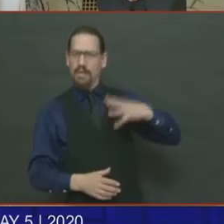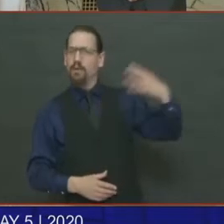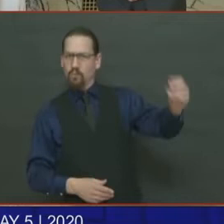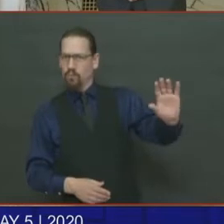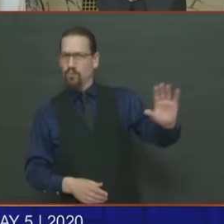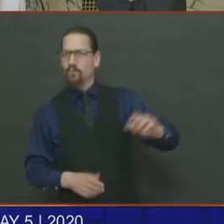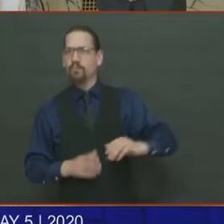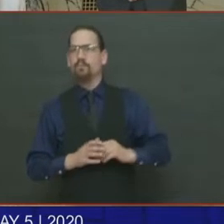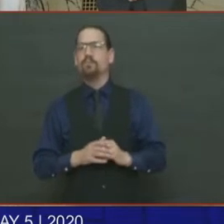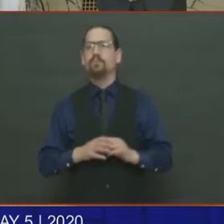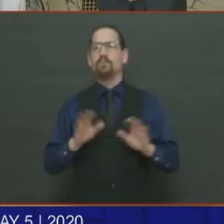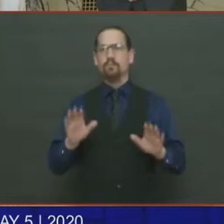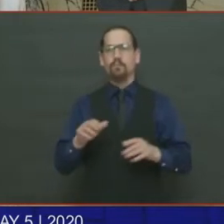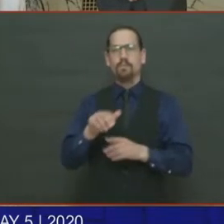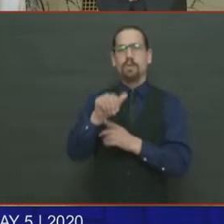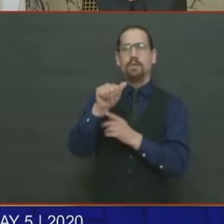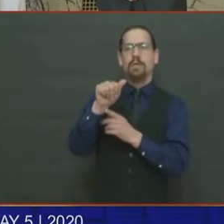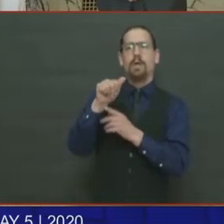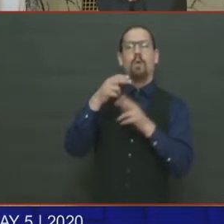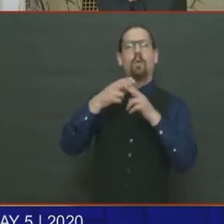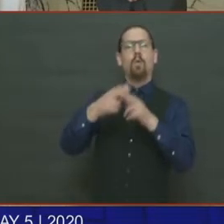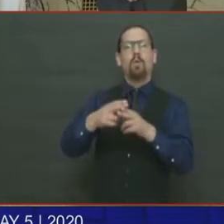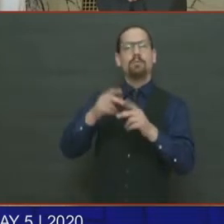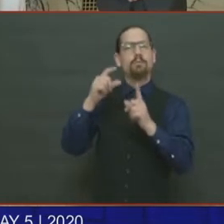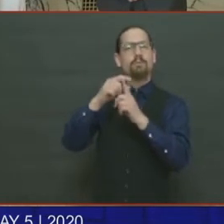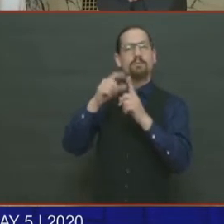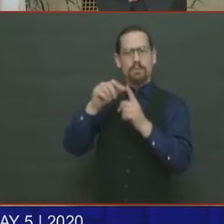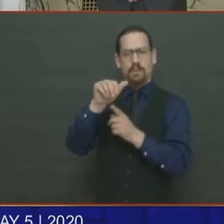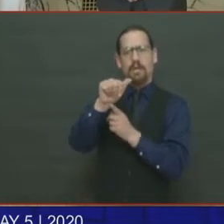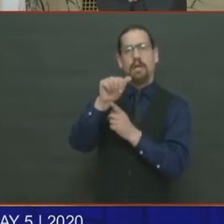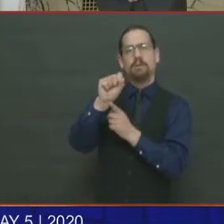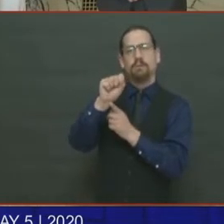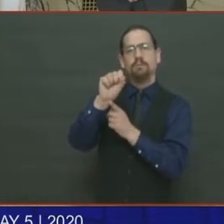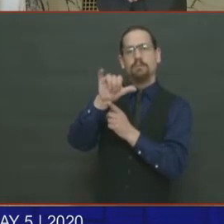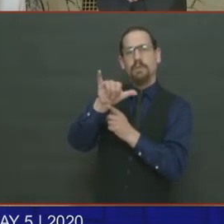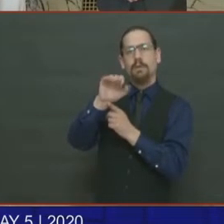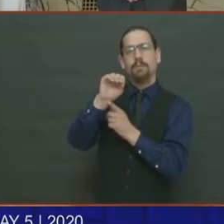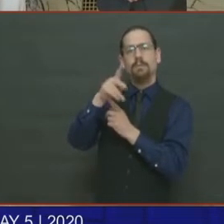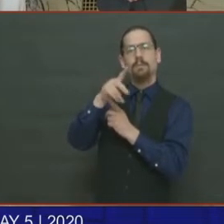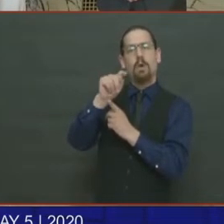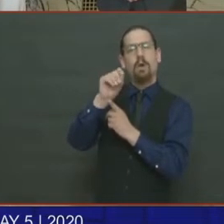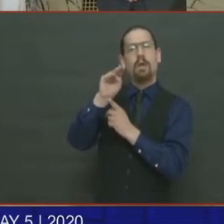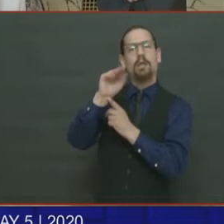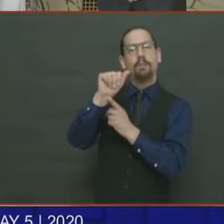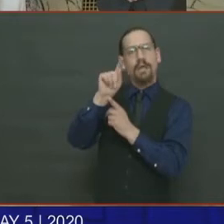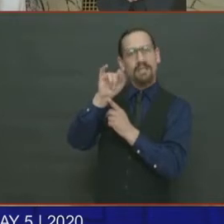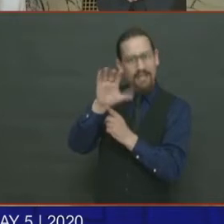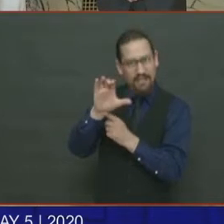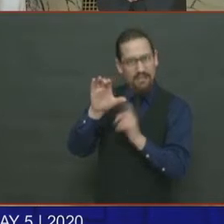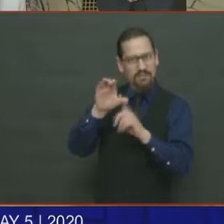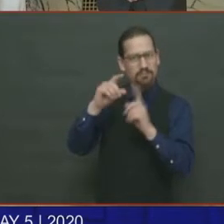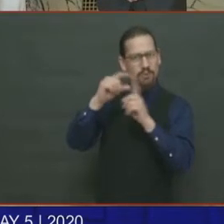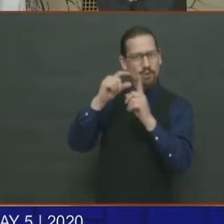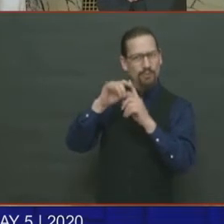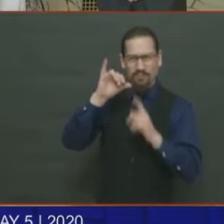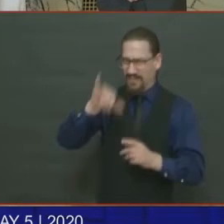describe those people. That's why it is helpful for everyone to wear the